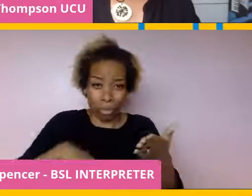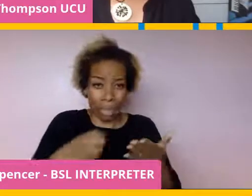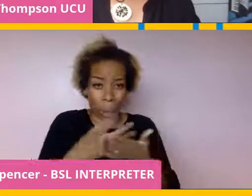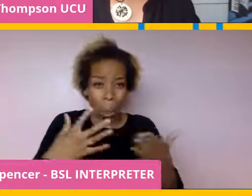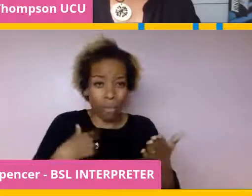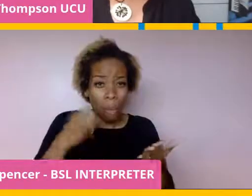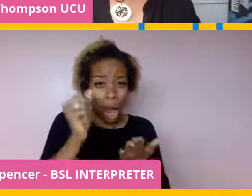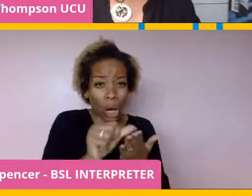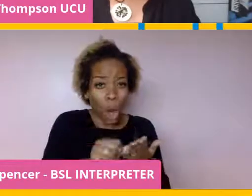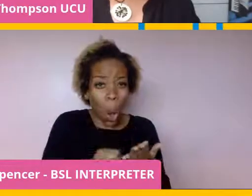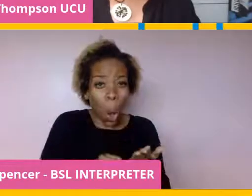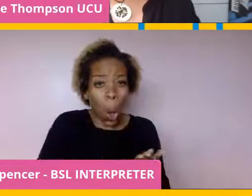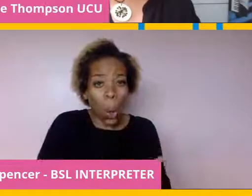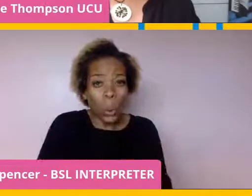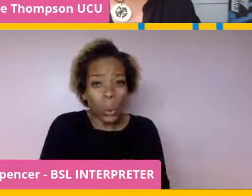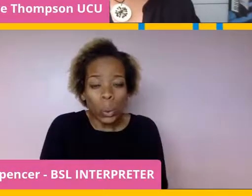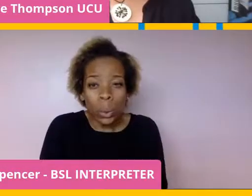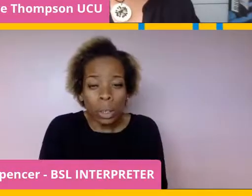Just to